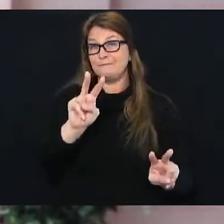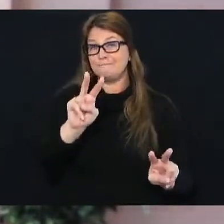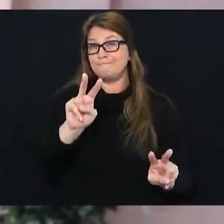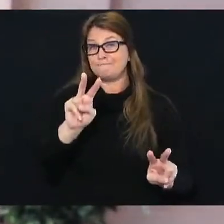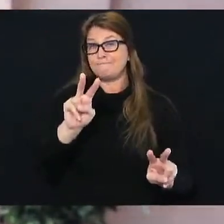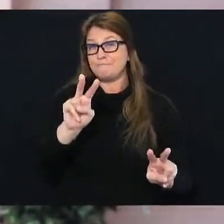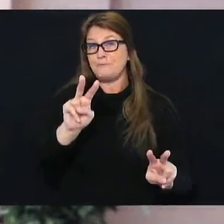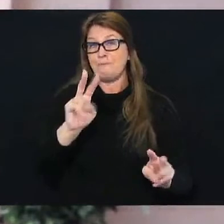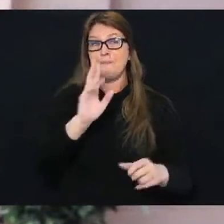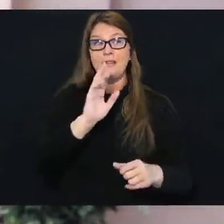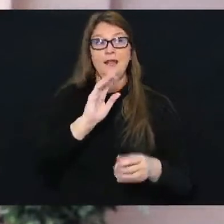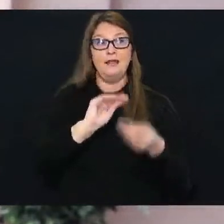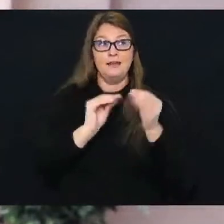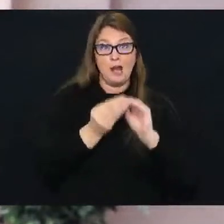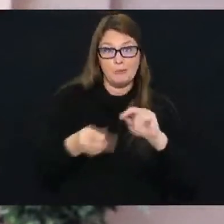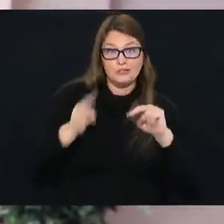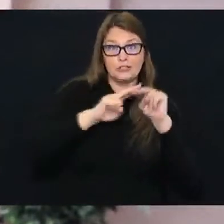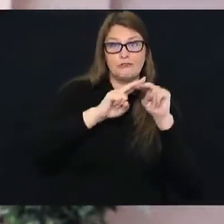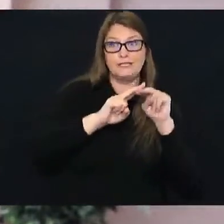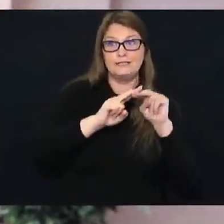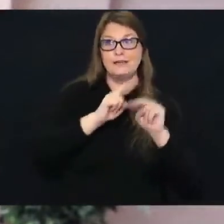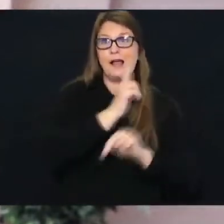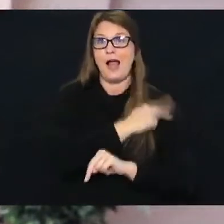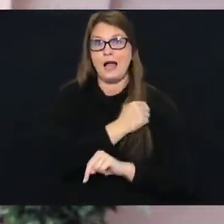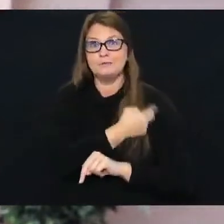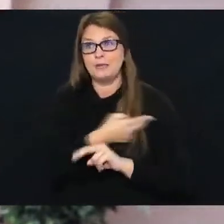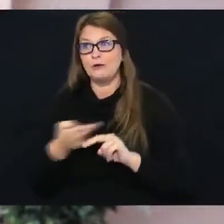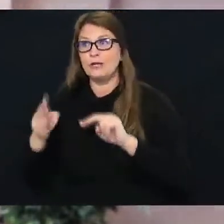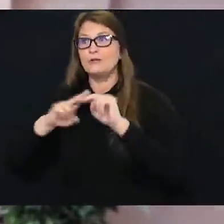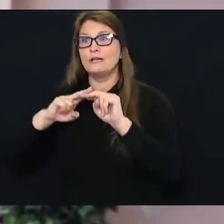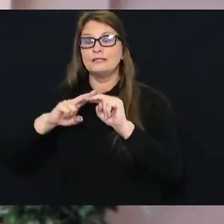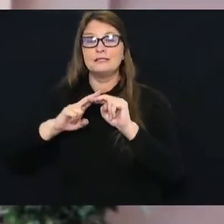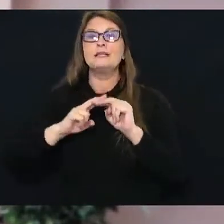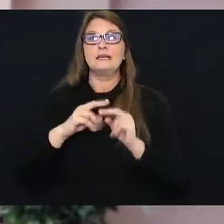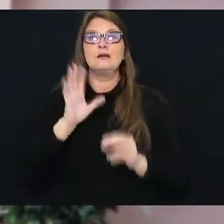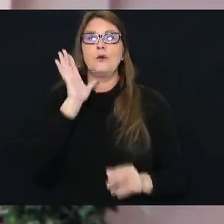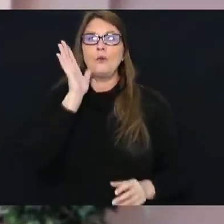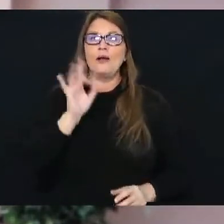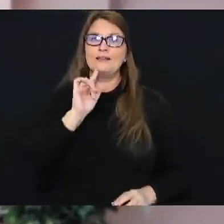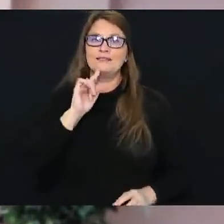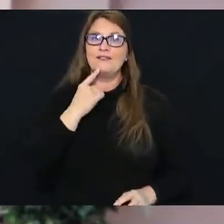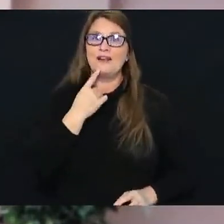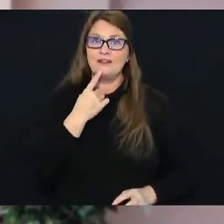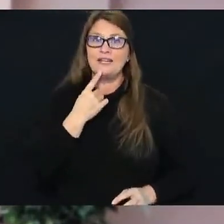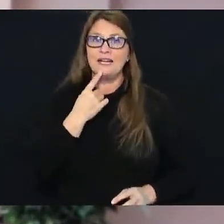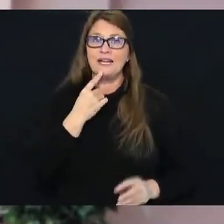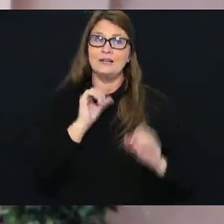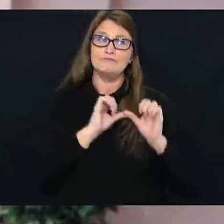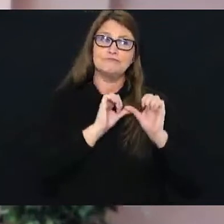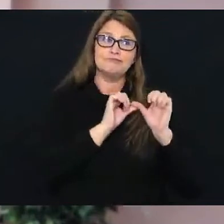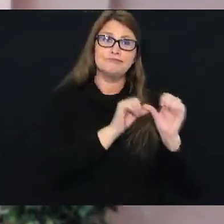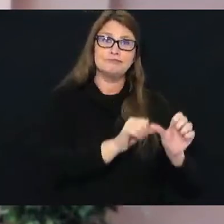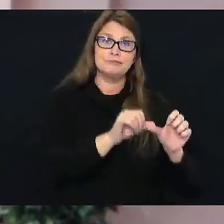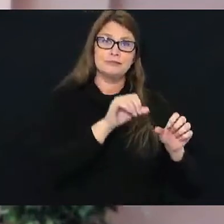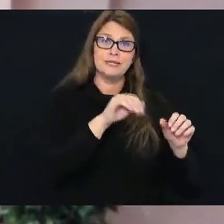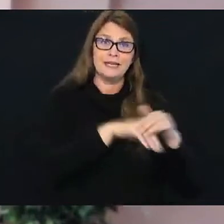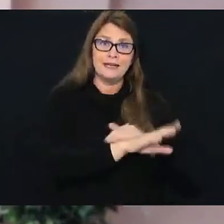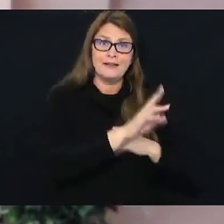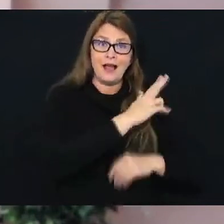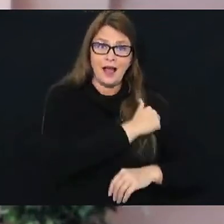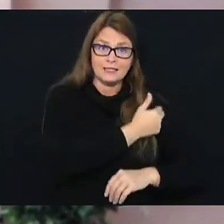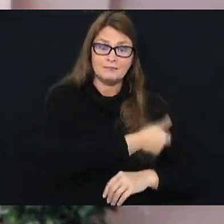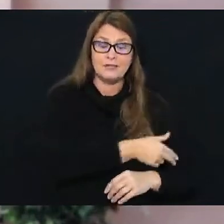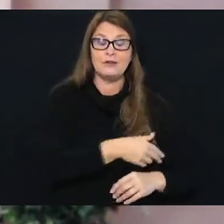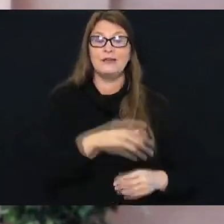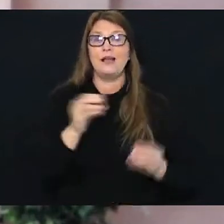see hospitalizations going up, so will the severity of some of these people's hospital stay, and we will see more